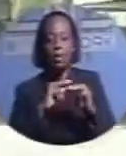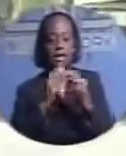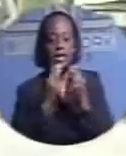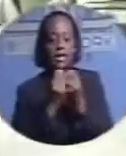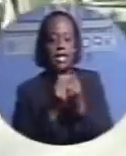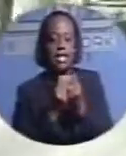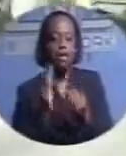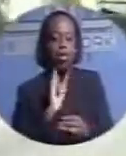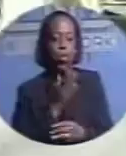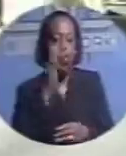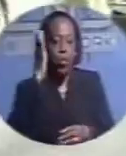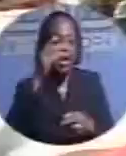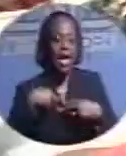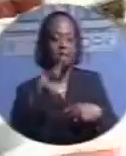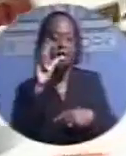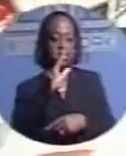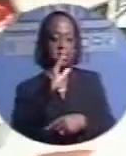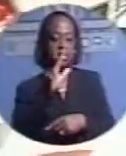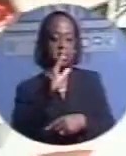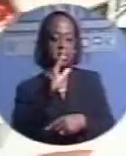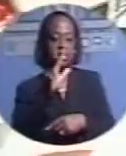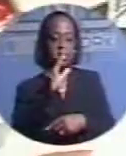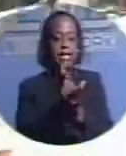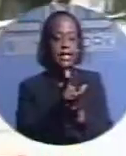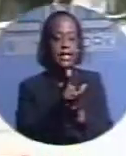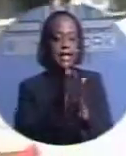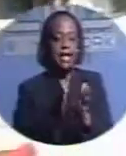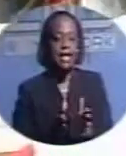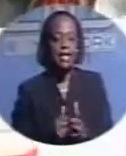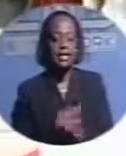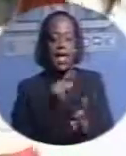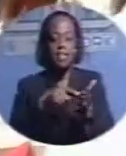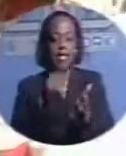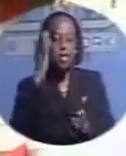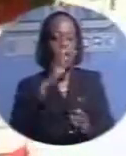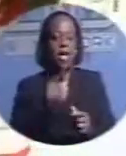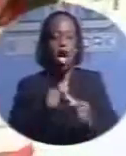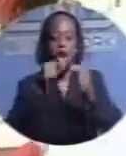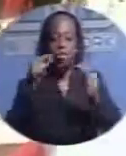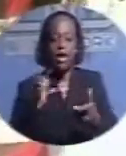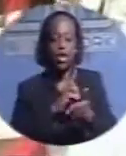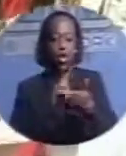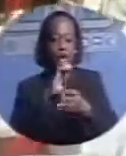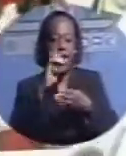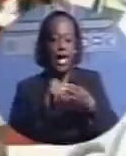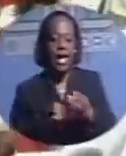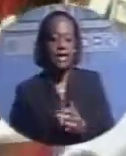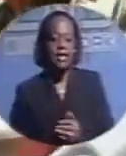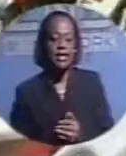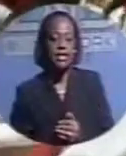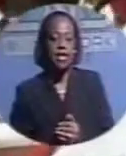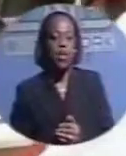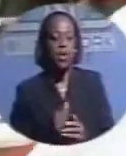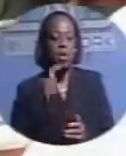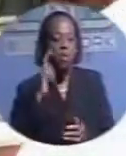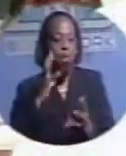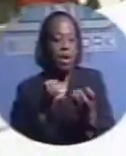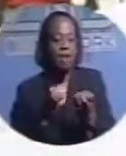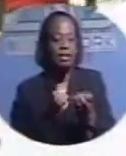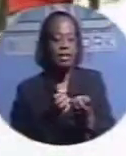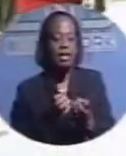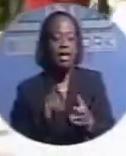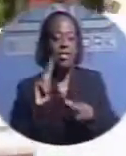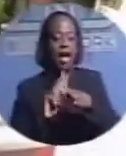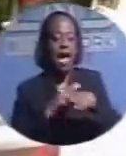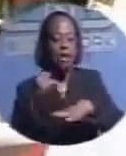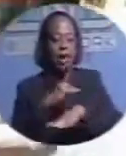about 34 sailors. This weekend, we hope to be a great weekend. We're looking for the Harbor Island Sailing Club to be winners. We want to